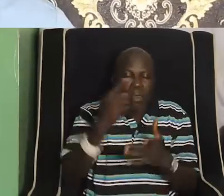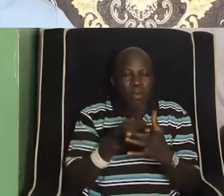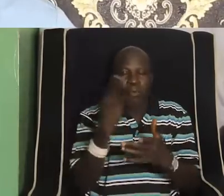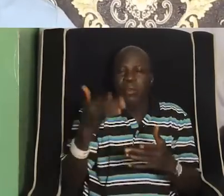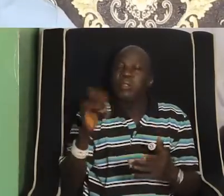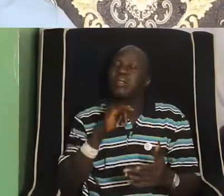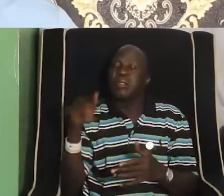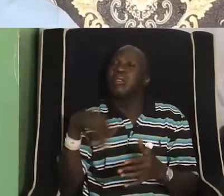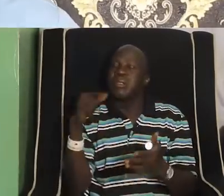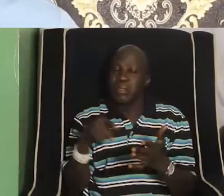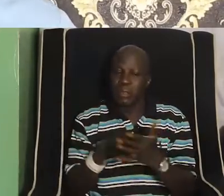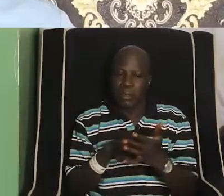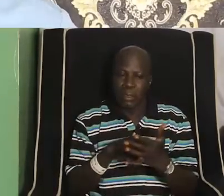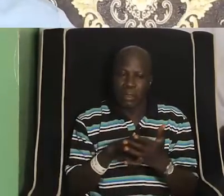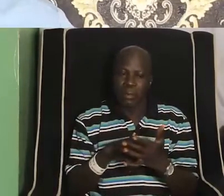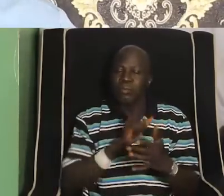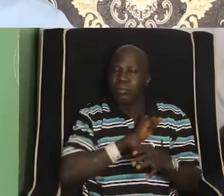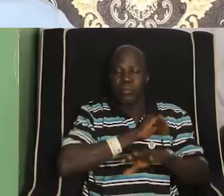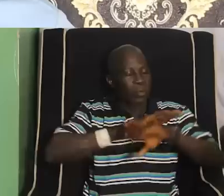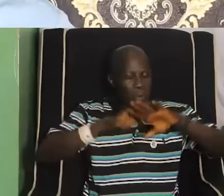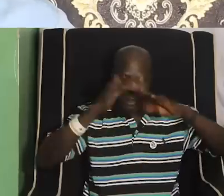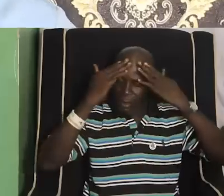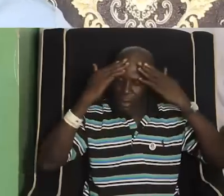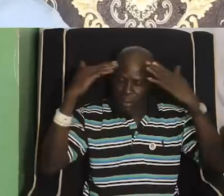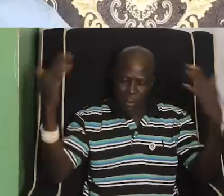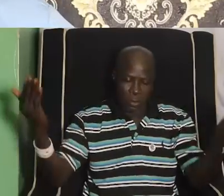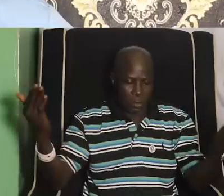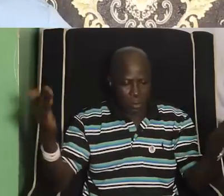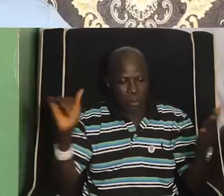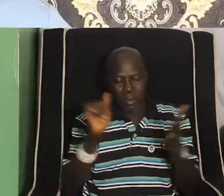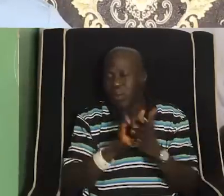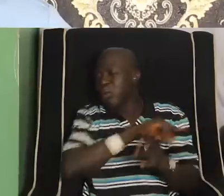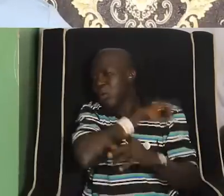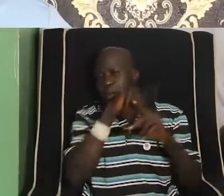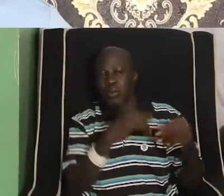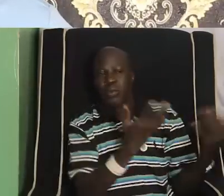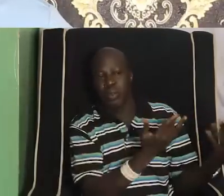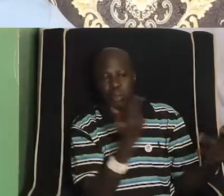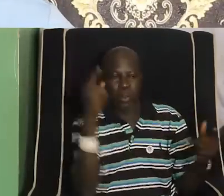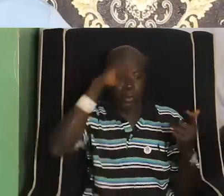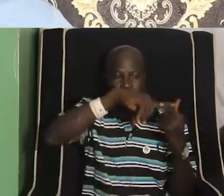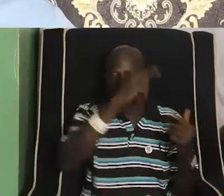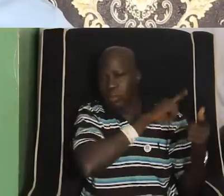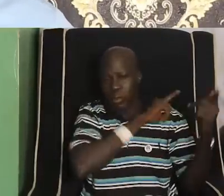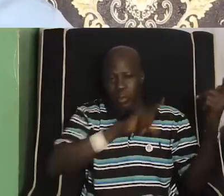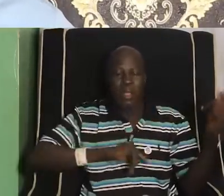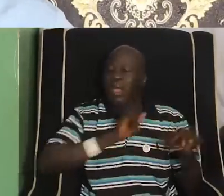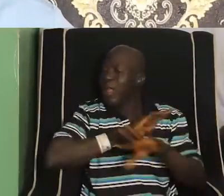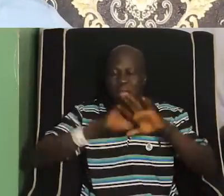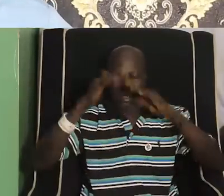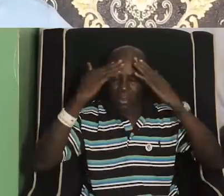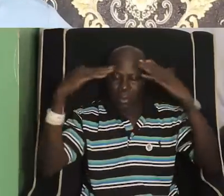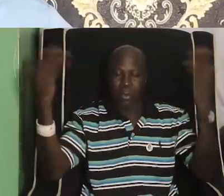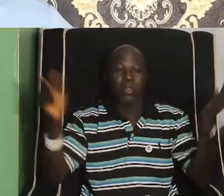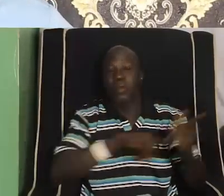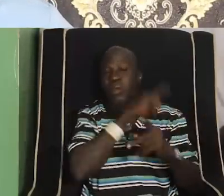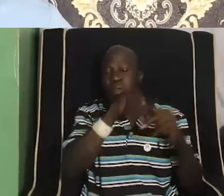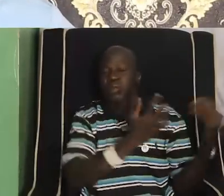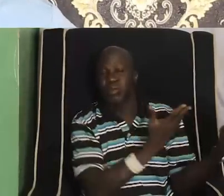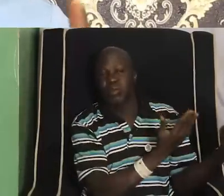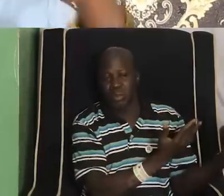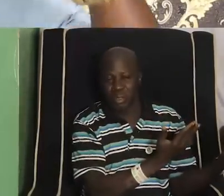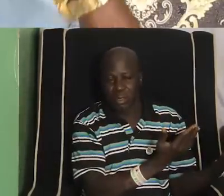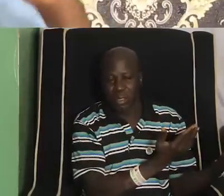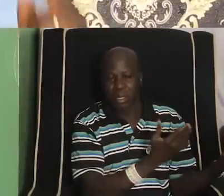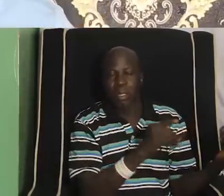thing is this. Mi o mo igba to tin duro di Olorun. I don't know when you've been waiting until the Lord. Mi o mo igba to tin duro. I don't know when you've been waiting.